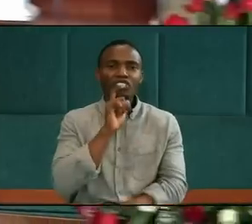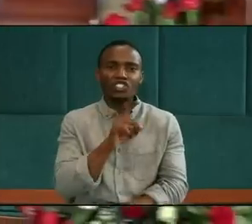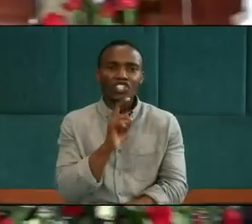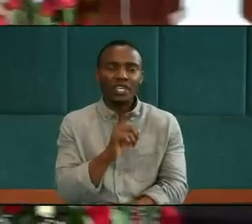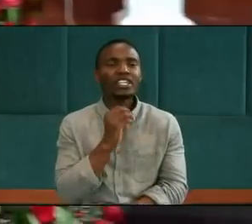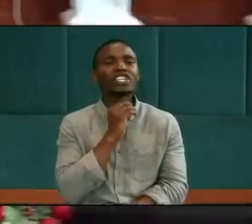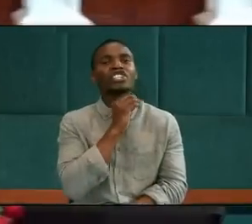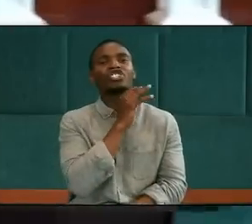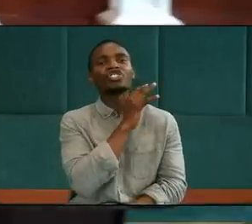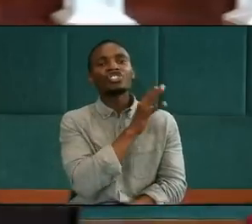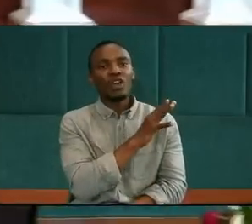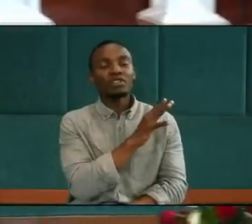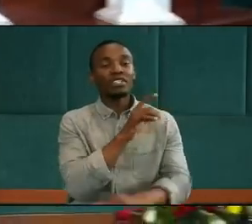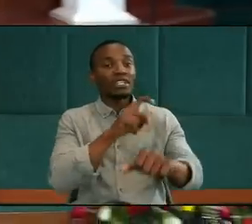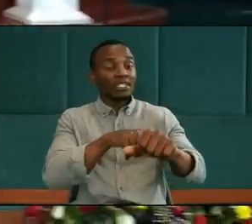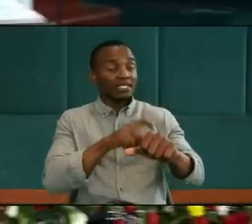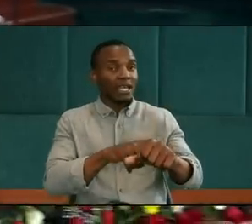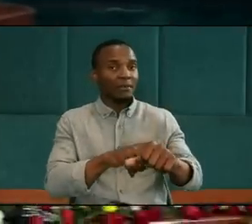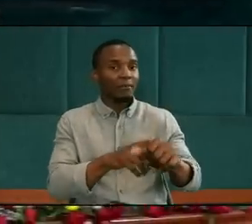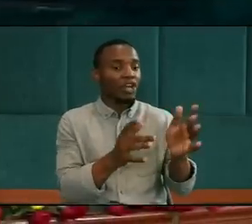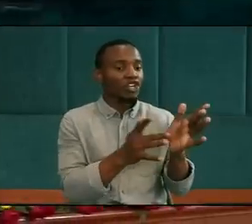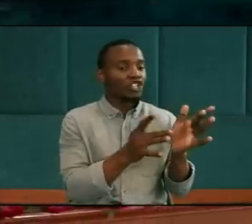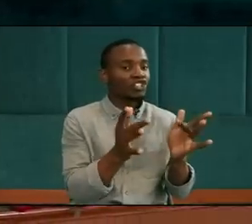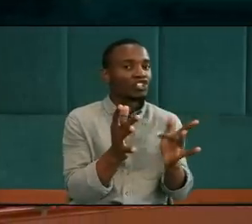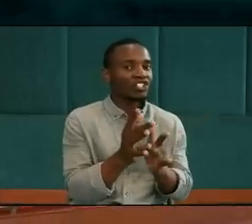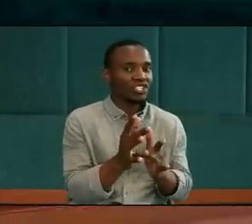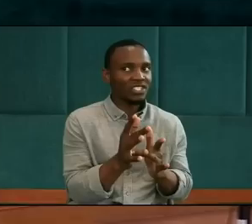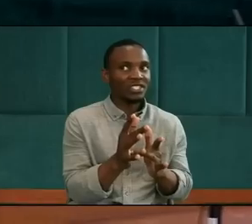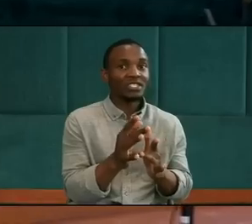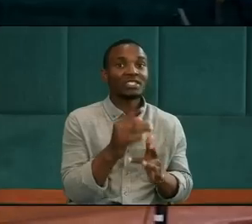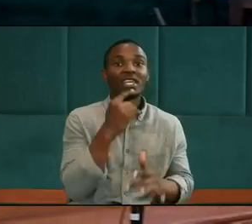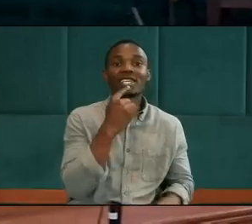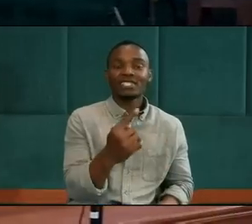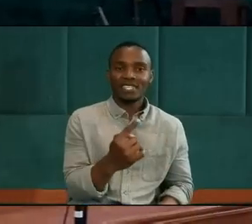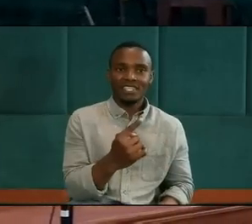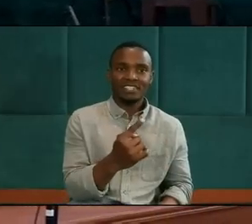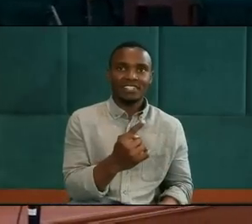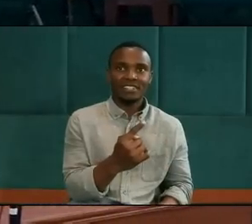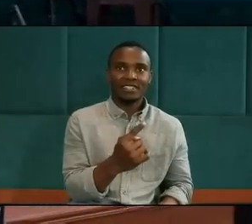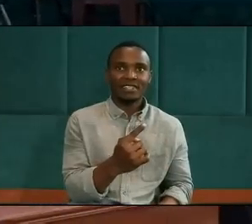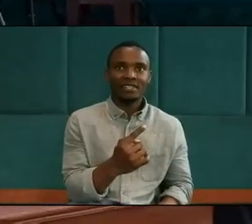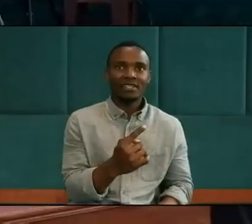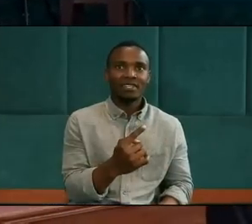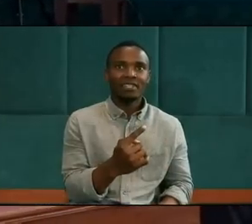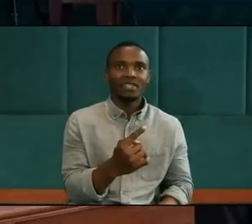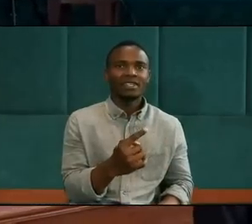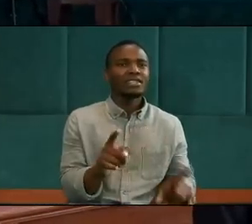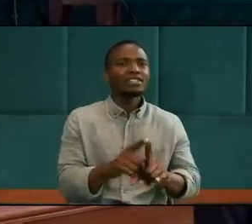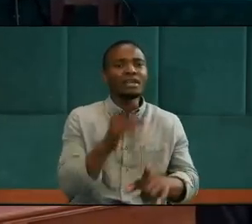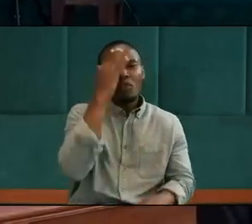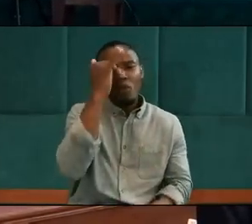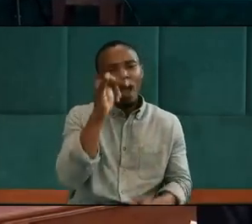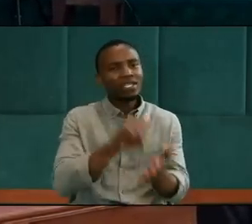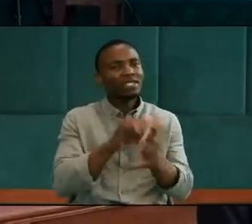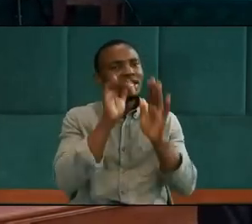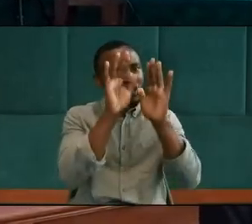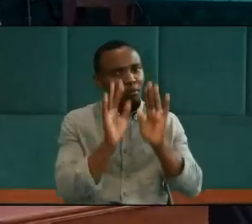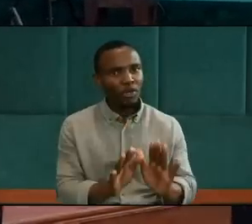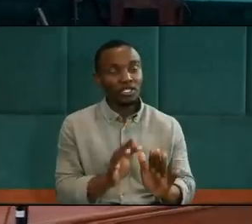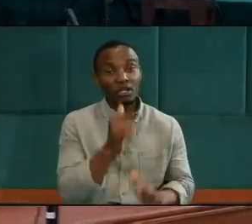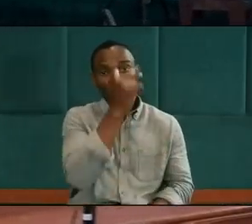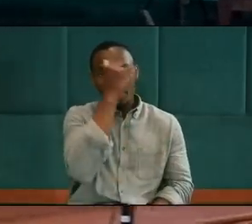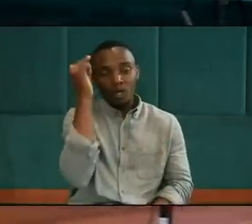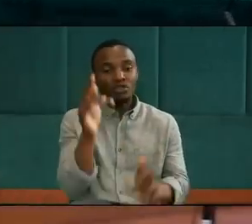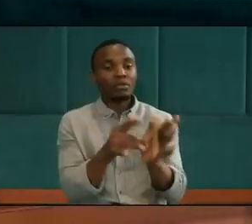crowed just at the time when Jesus said he would crow. And why is that significant, Brother Preacher? Because